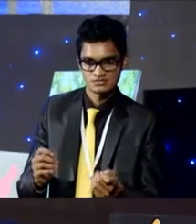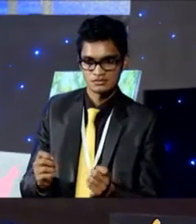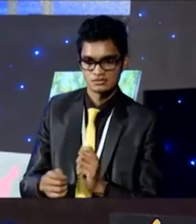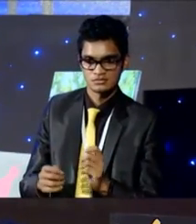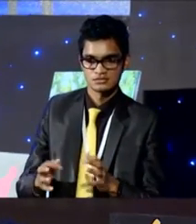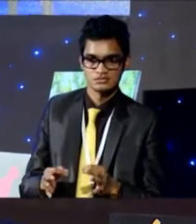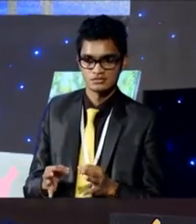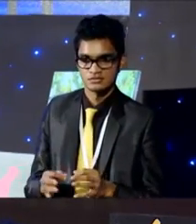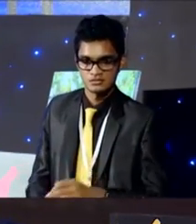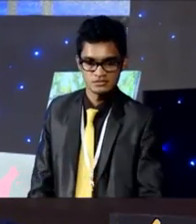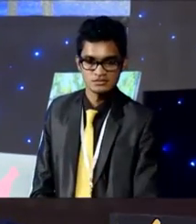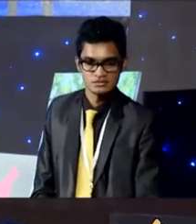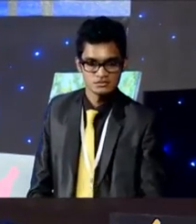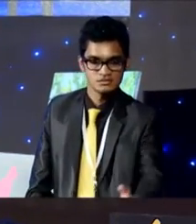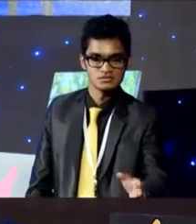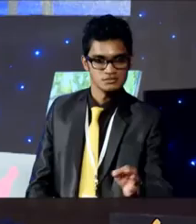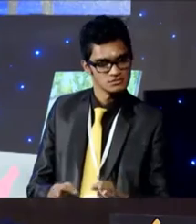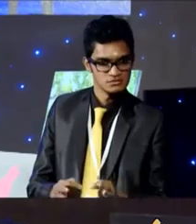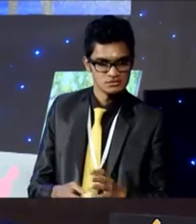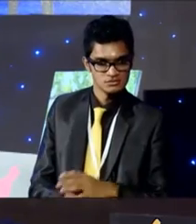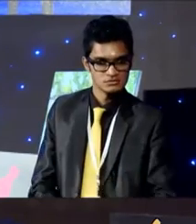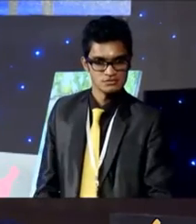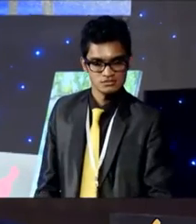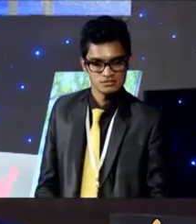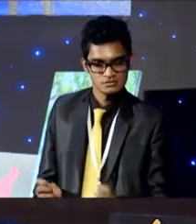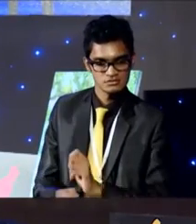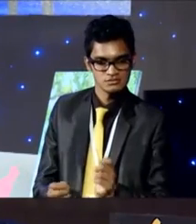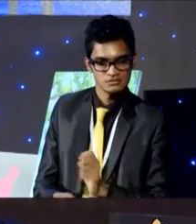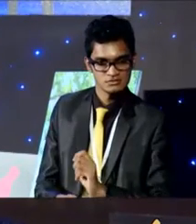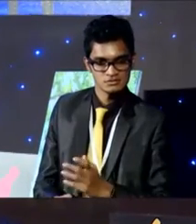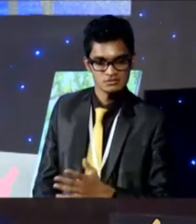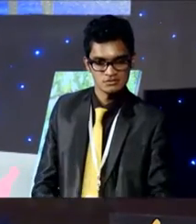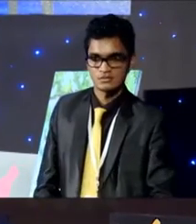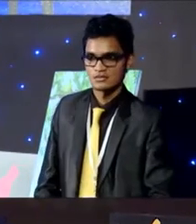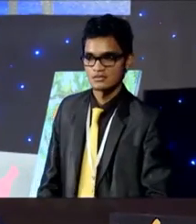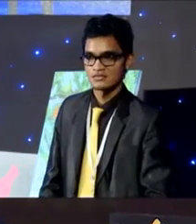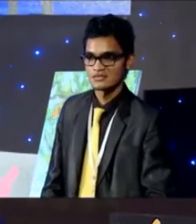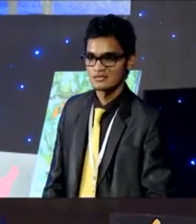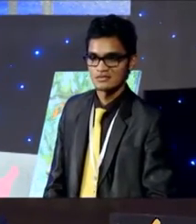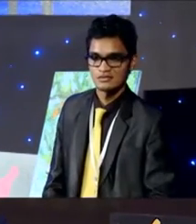world. And each one of you who are here, we are about 800 to 900 people here, talk